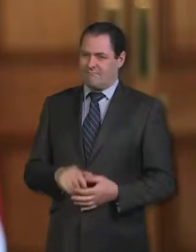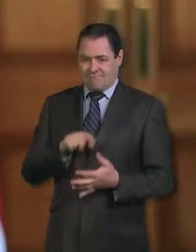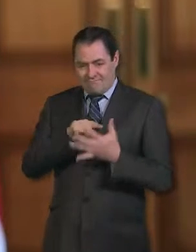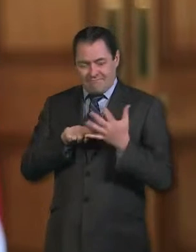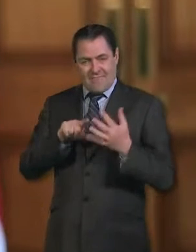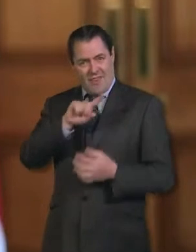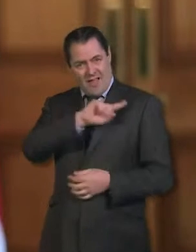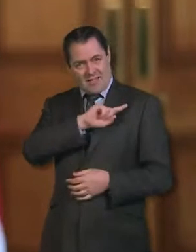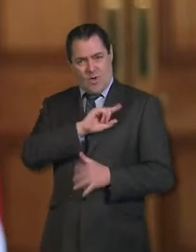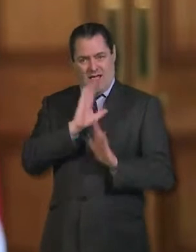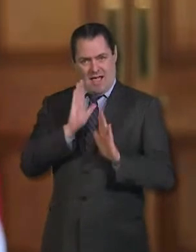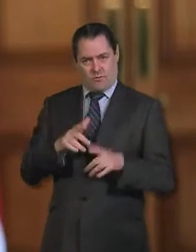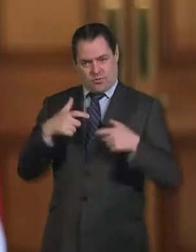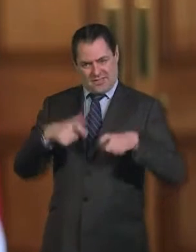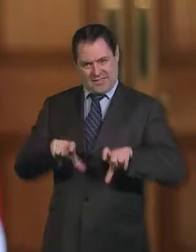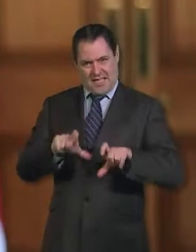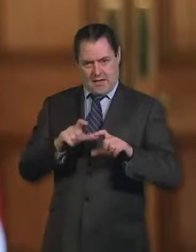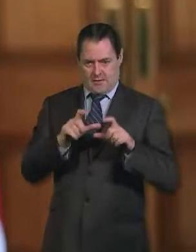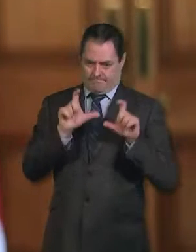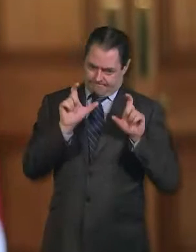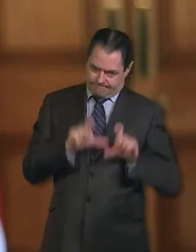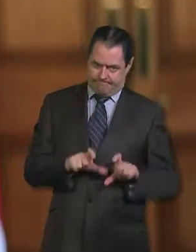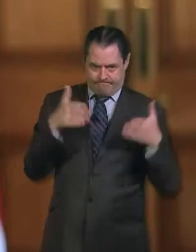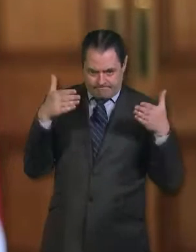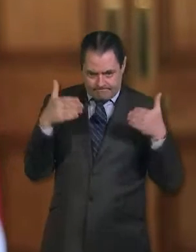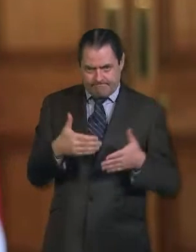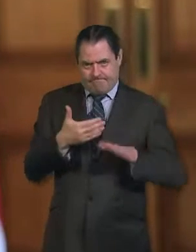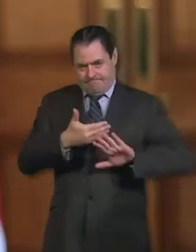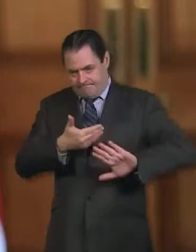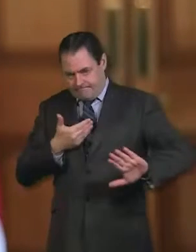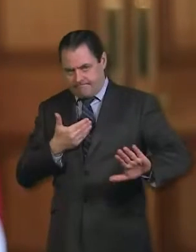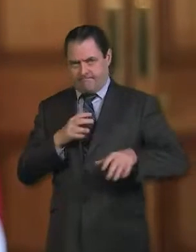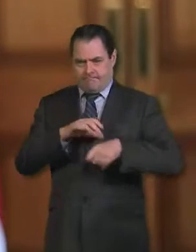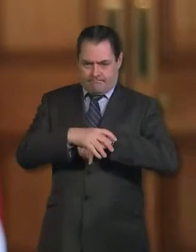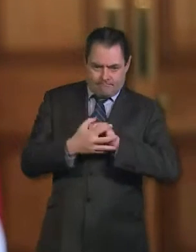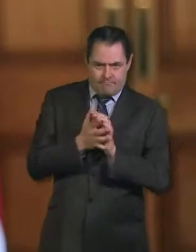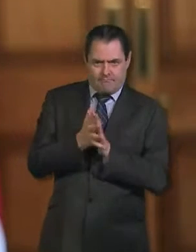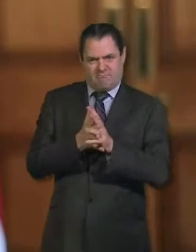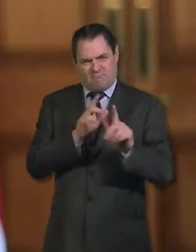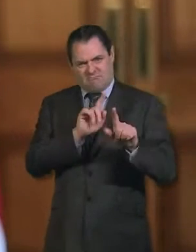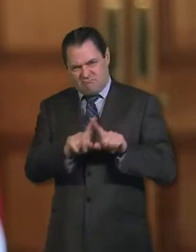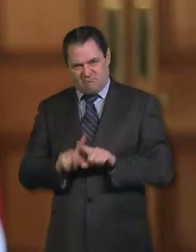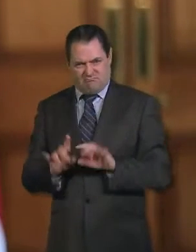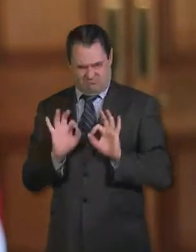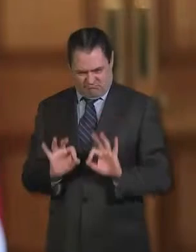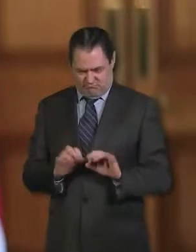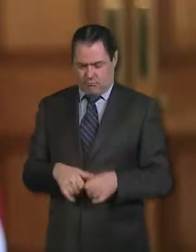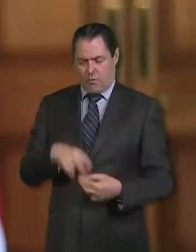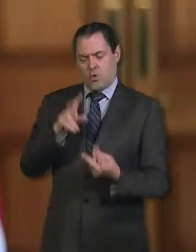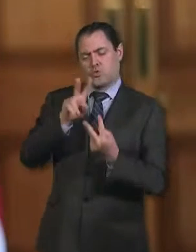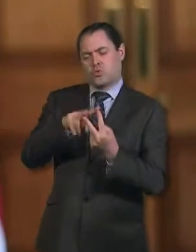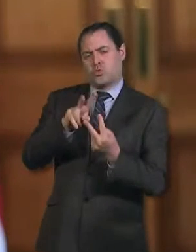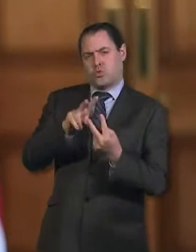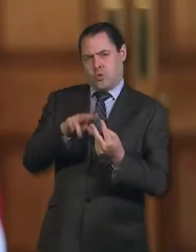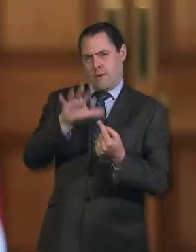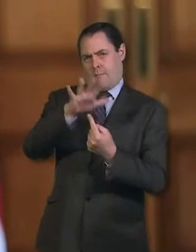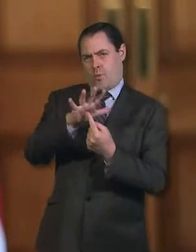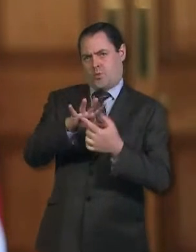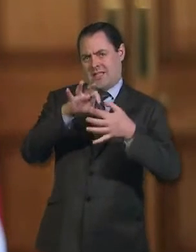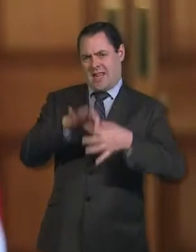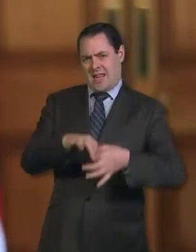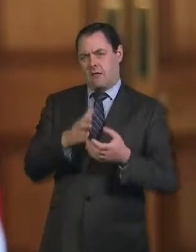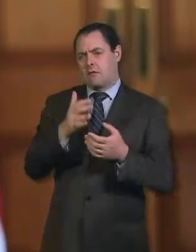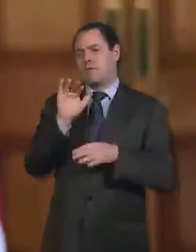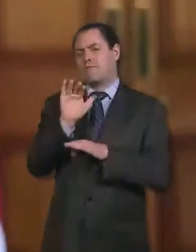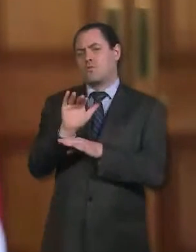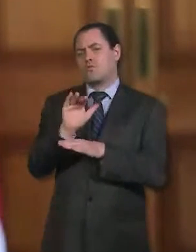I'd like to provide an update on today, both incredibly important for the future of tackling this disease: PPE